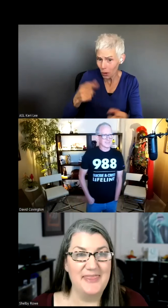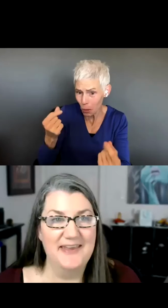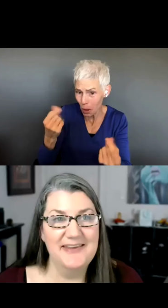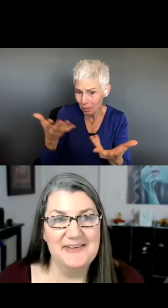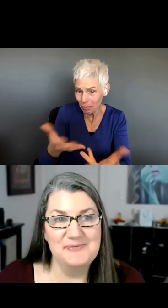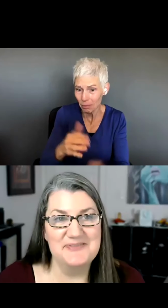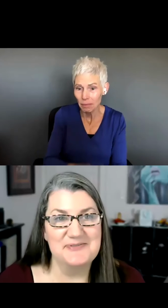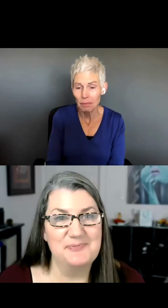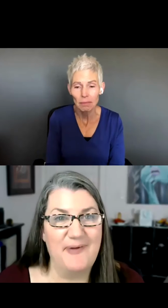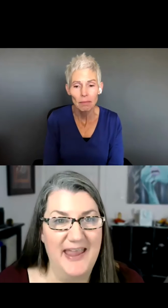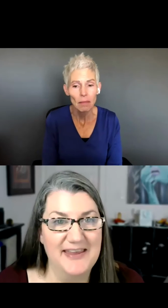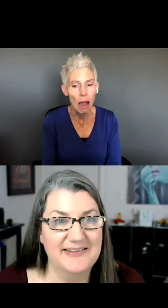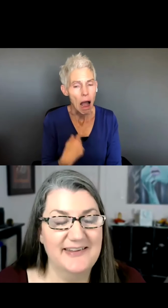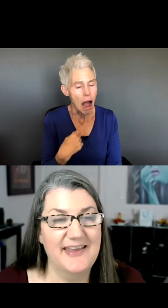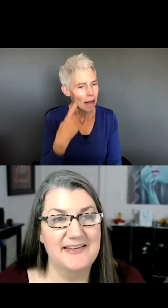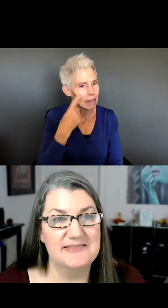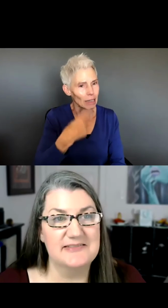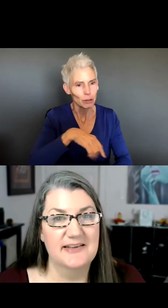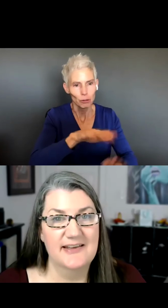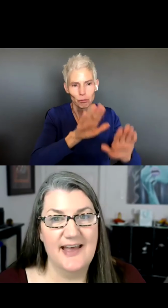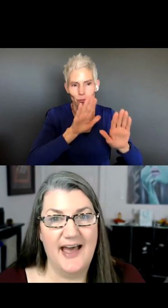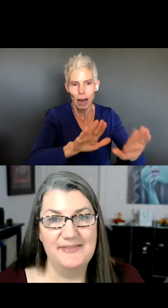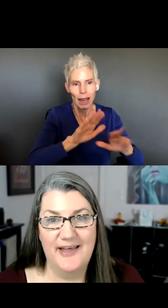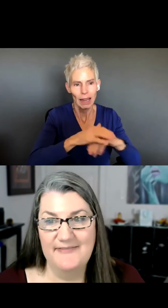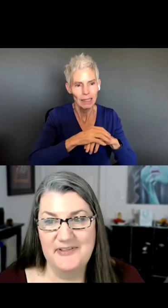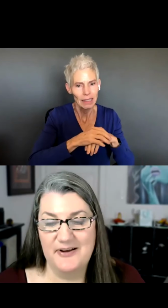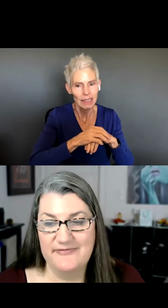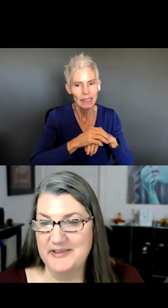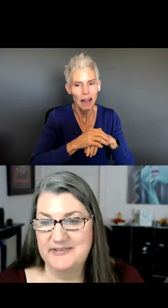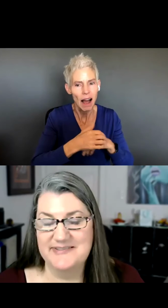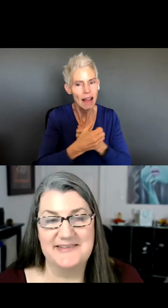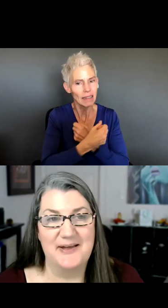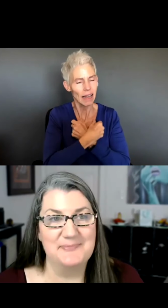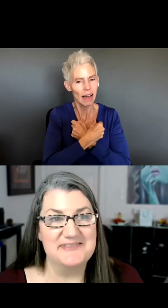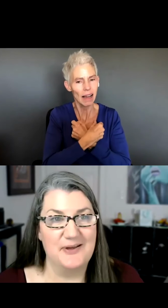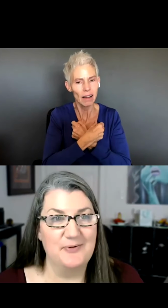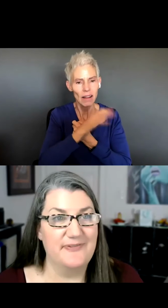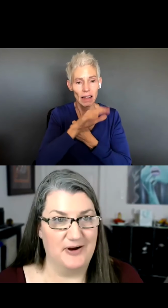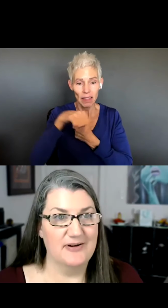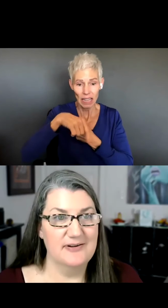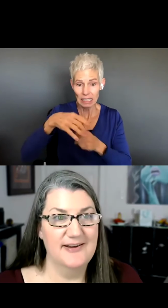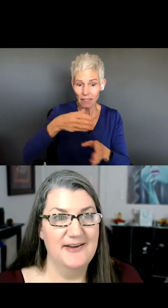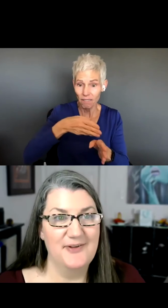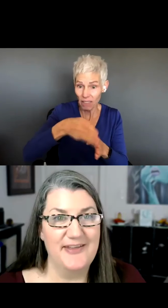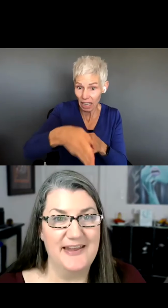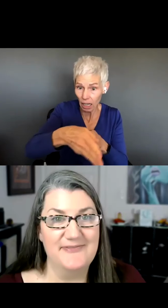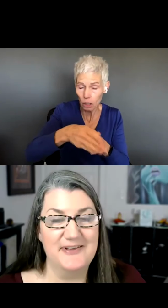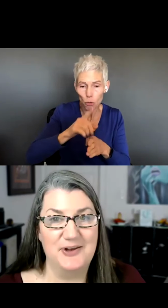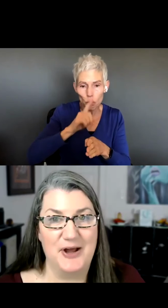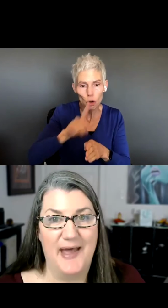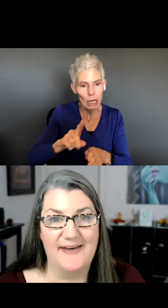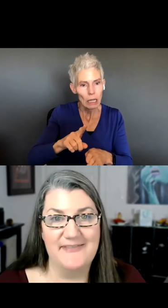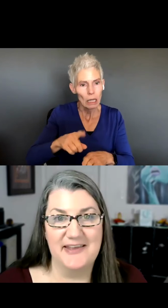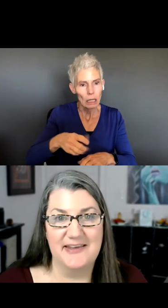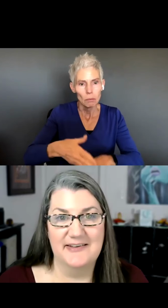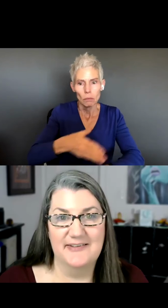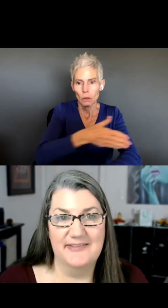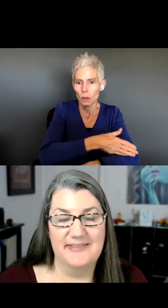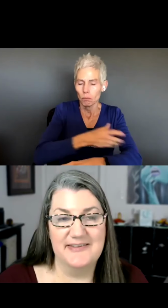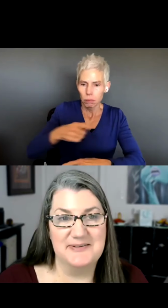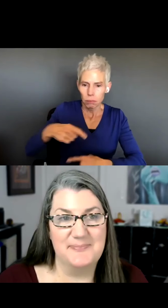I think it was great. And I love that our field has come so far that even,